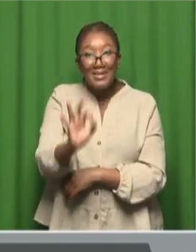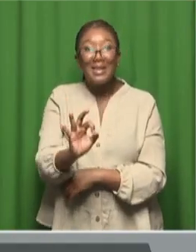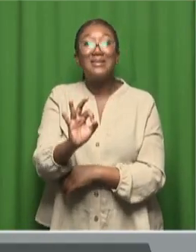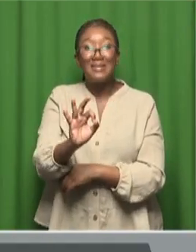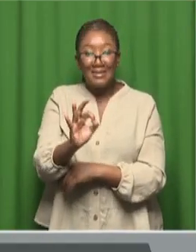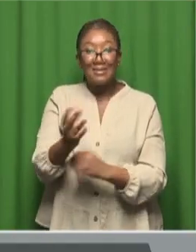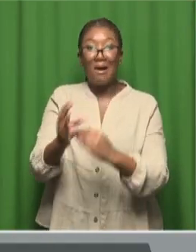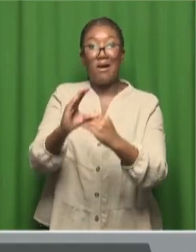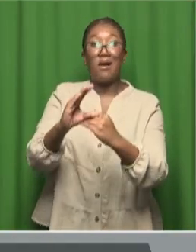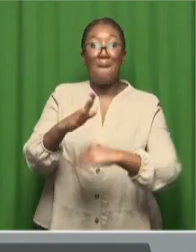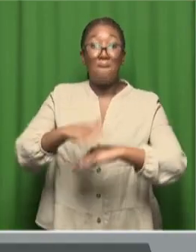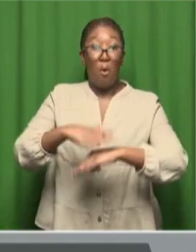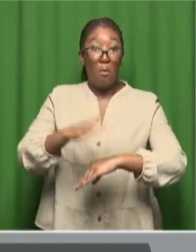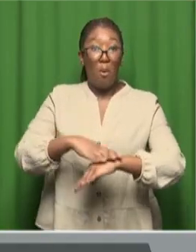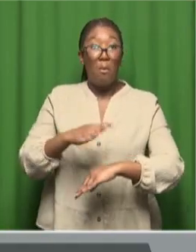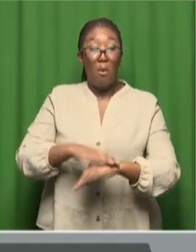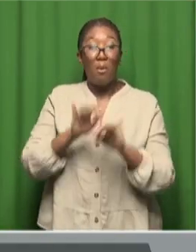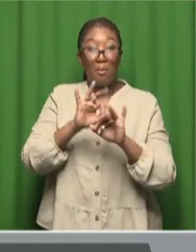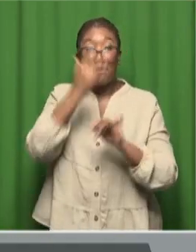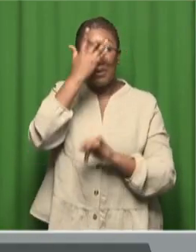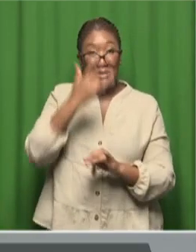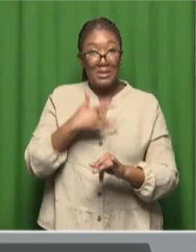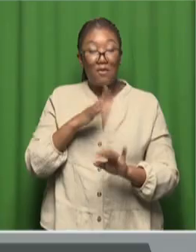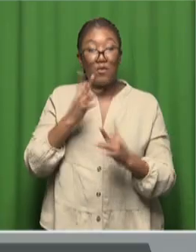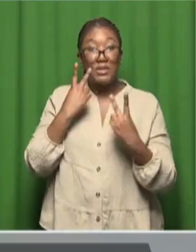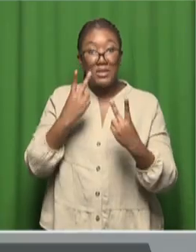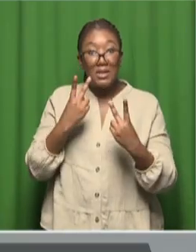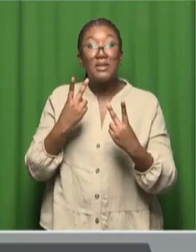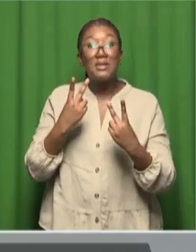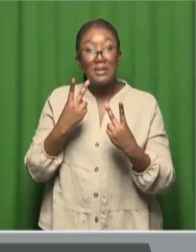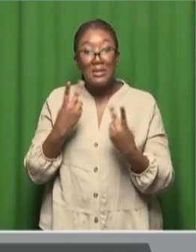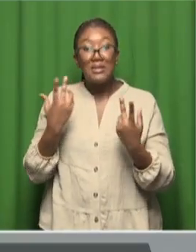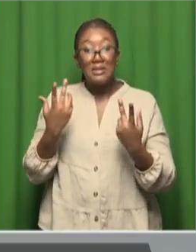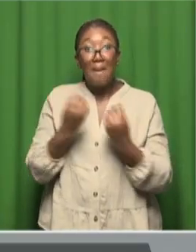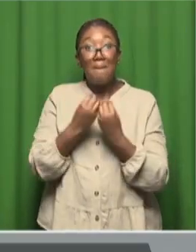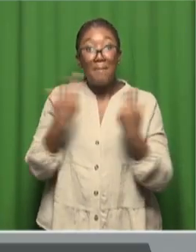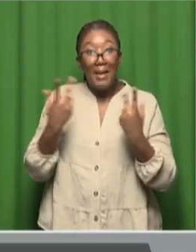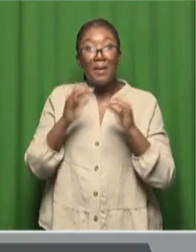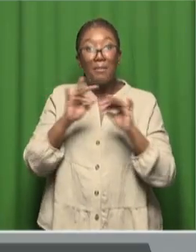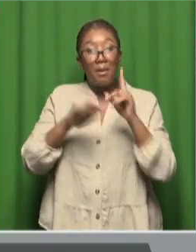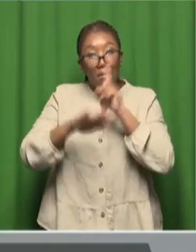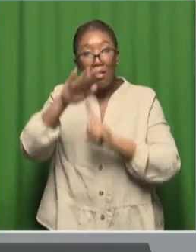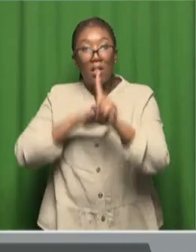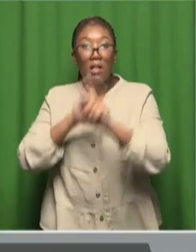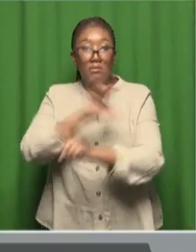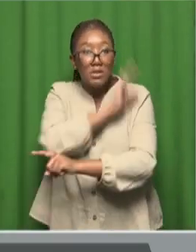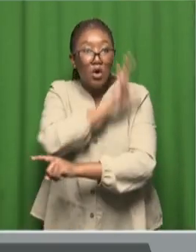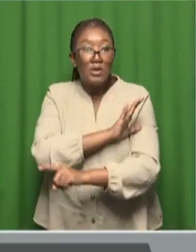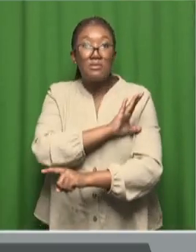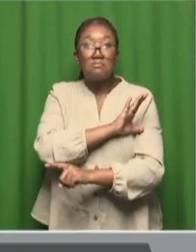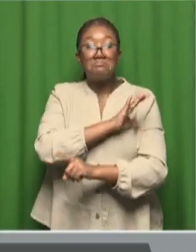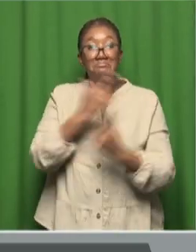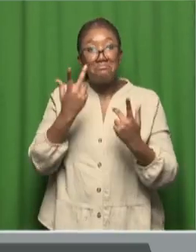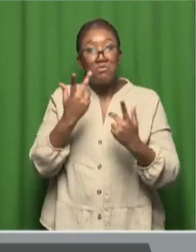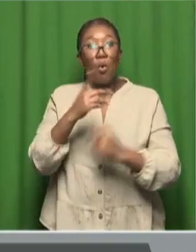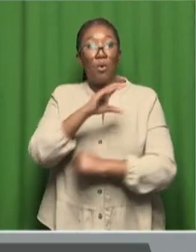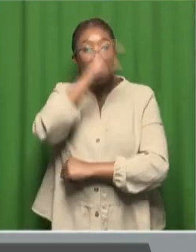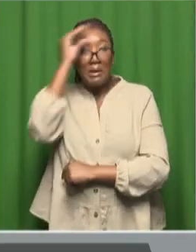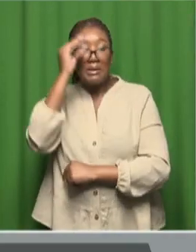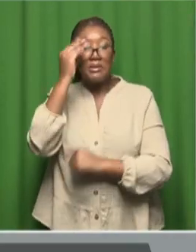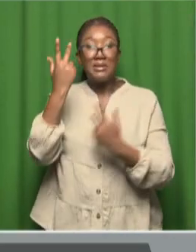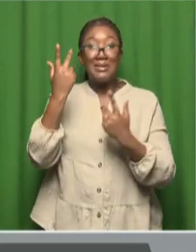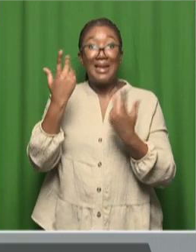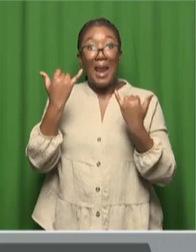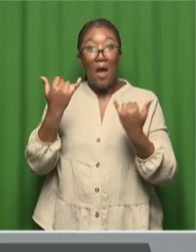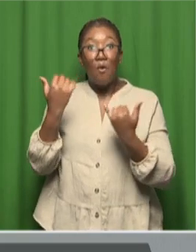year 2045. So this means we're going to be seeing 2 to 3 times the amount of patients that we're seeing currently. Wow. Now, we already have an